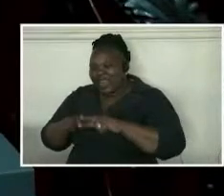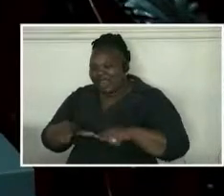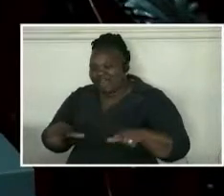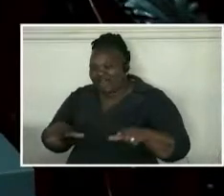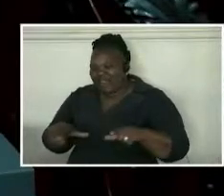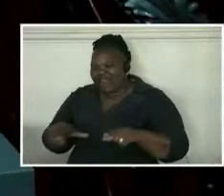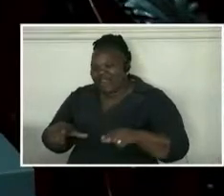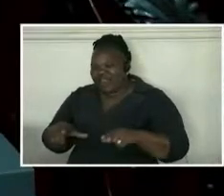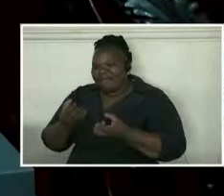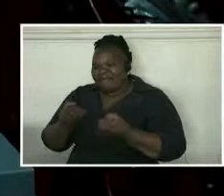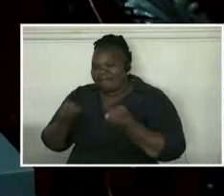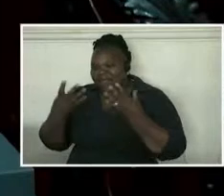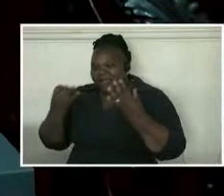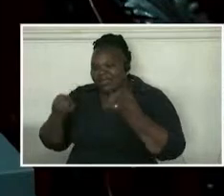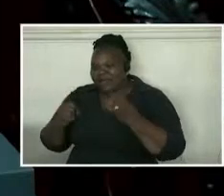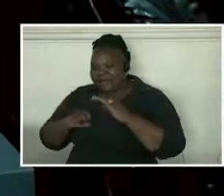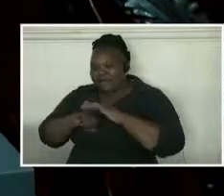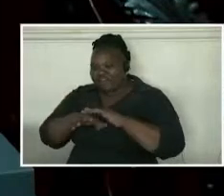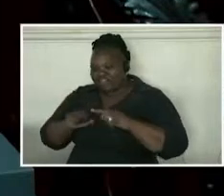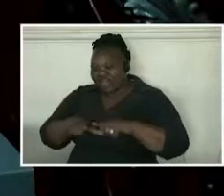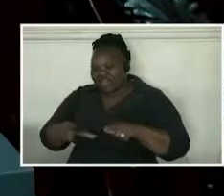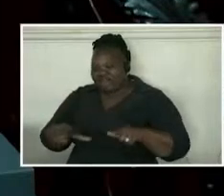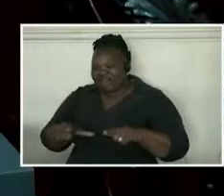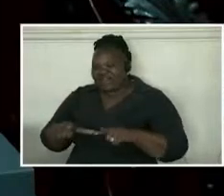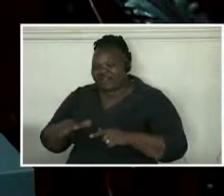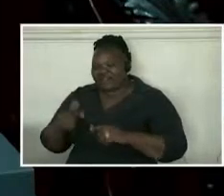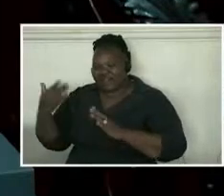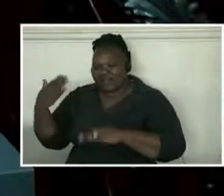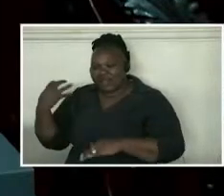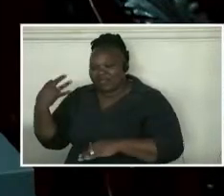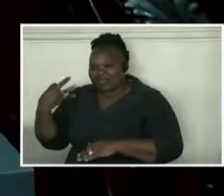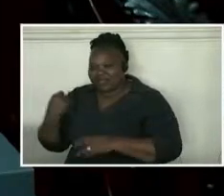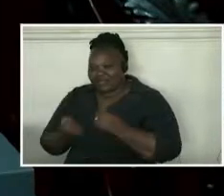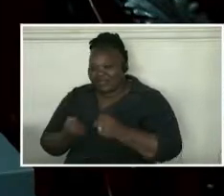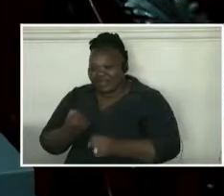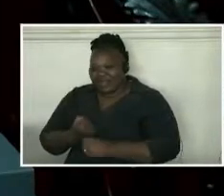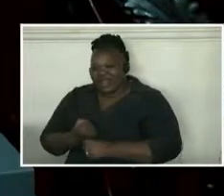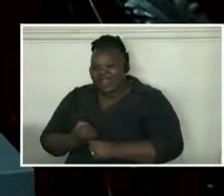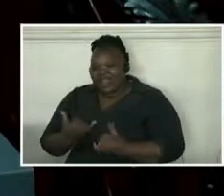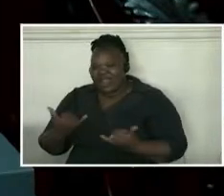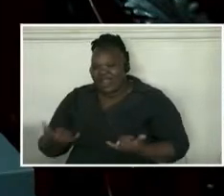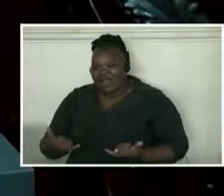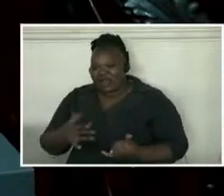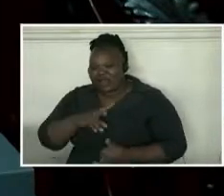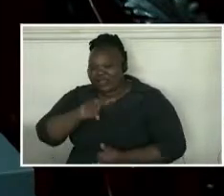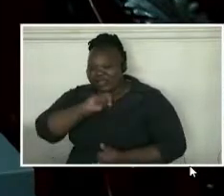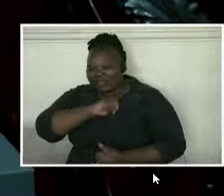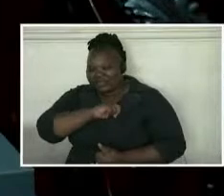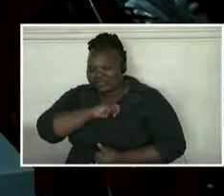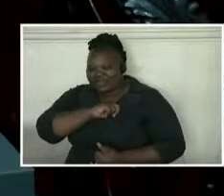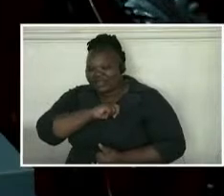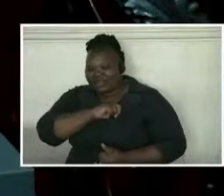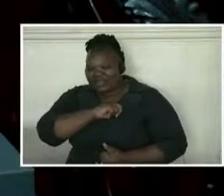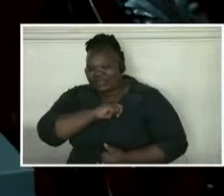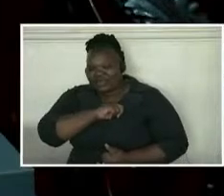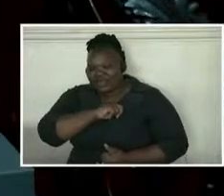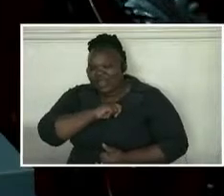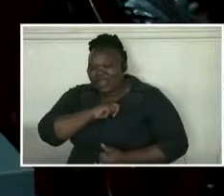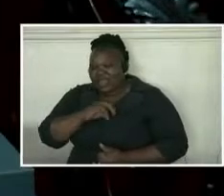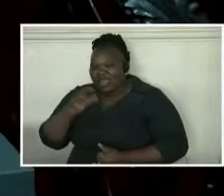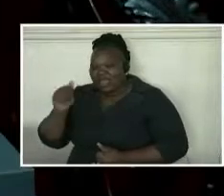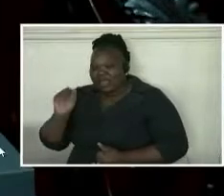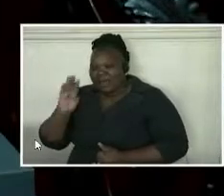the provincial level in the last three years currently in case the 10 reigning champions of the